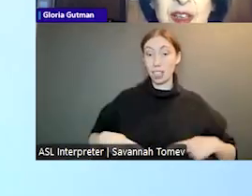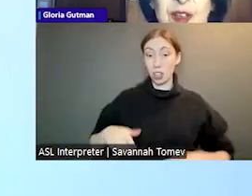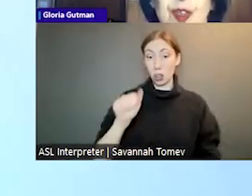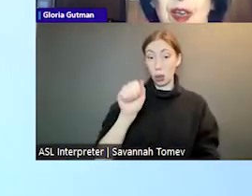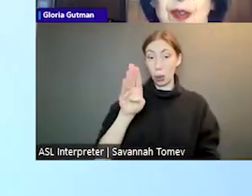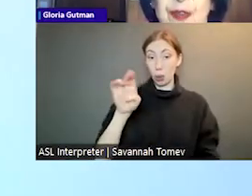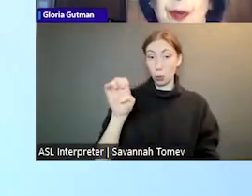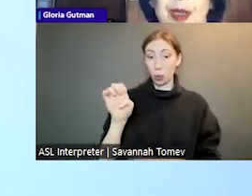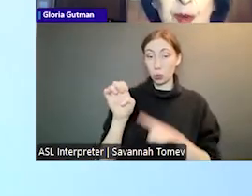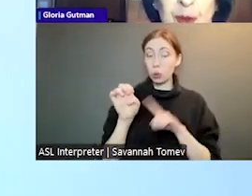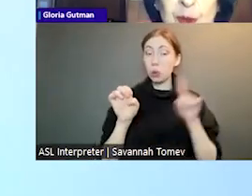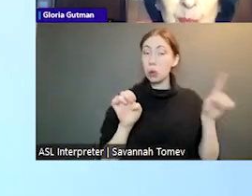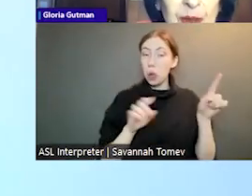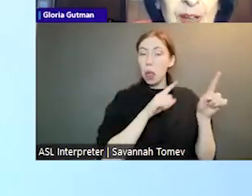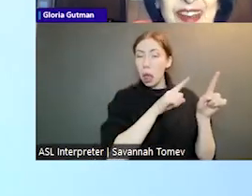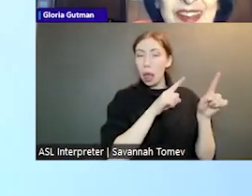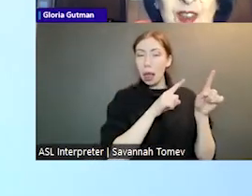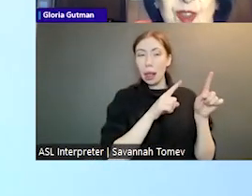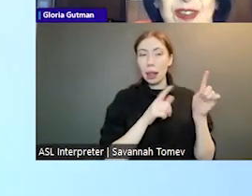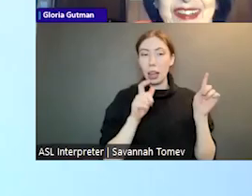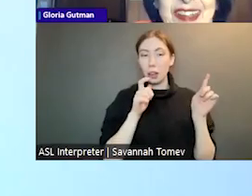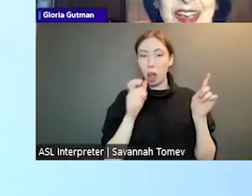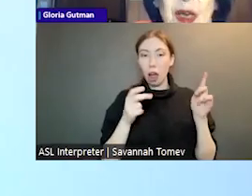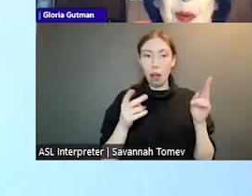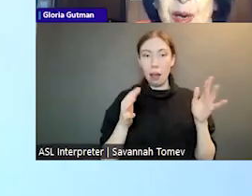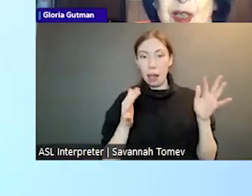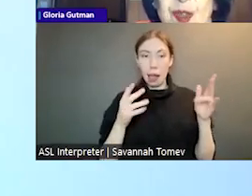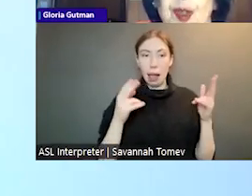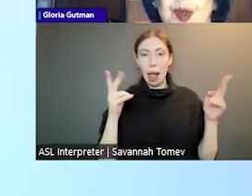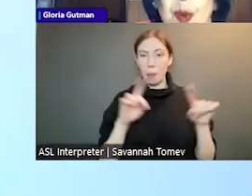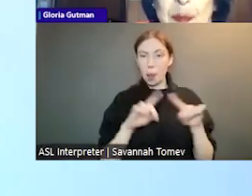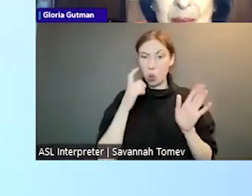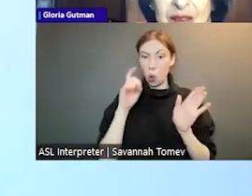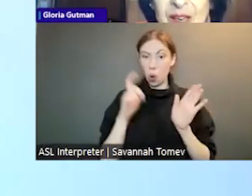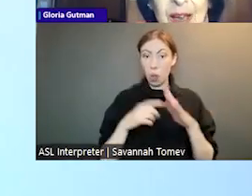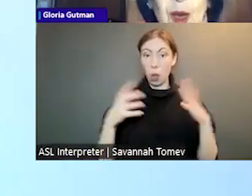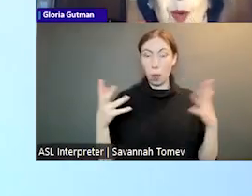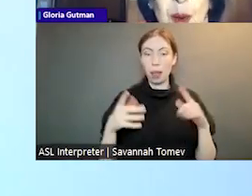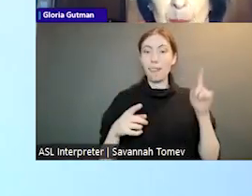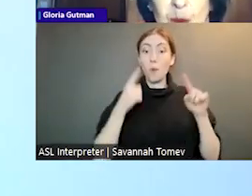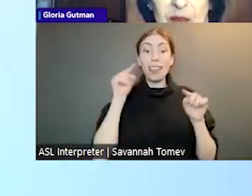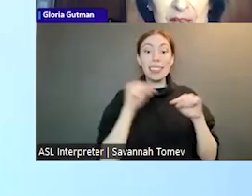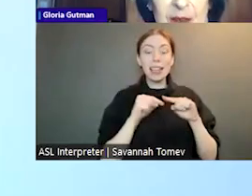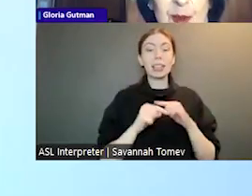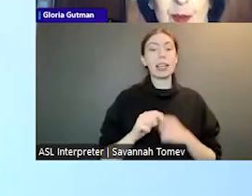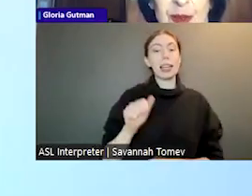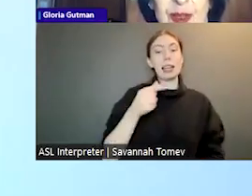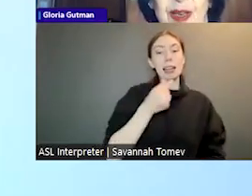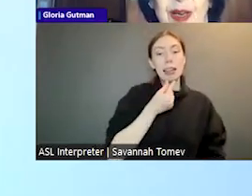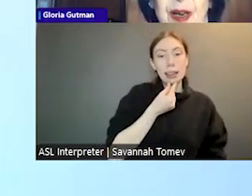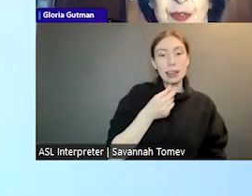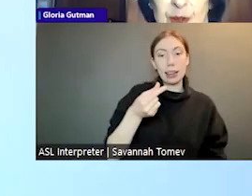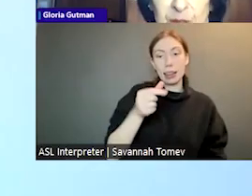it is very noticeable that it's gay and bisexual men who are most likely to